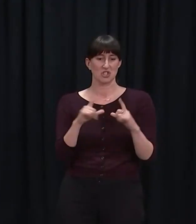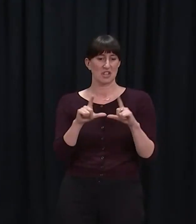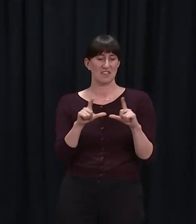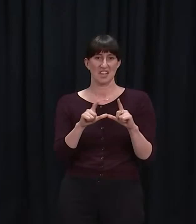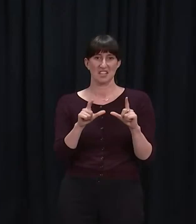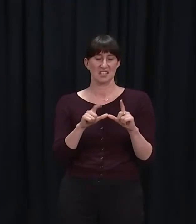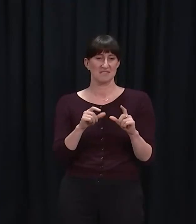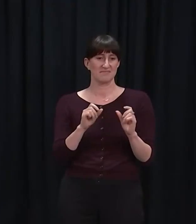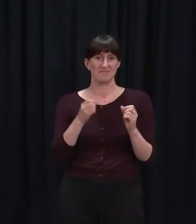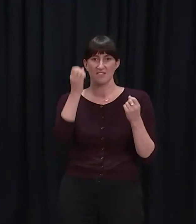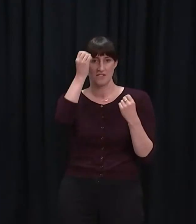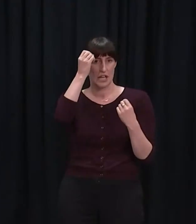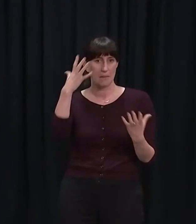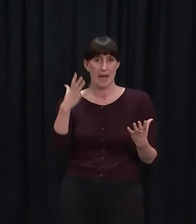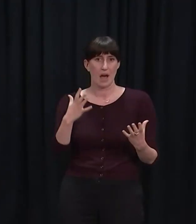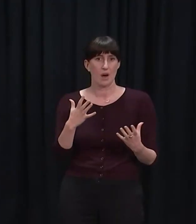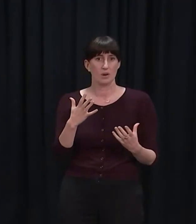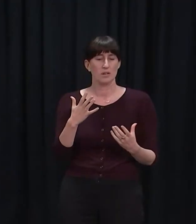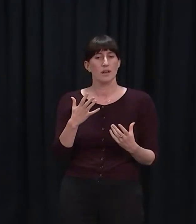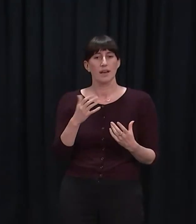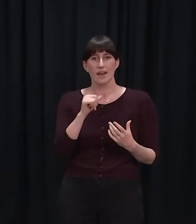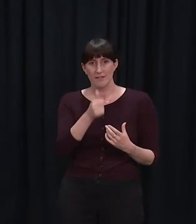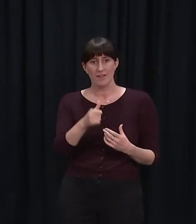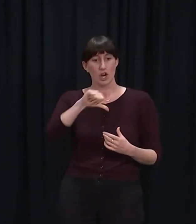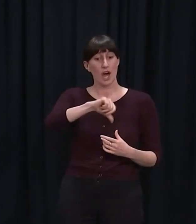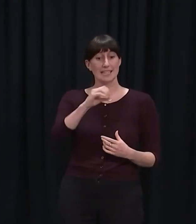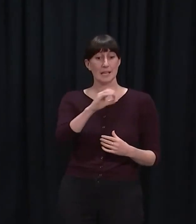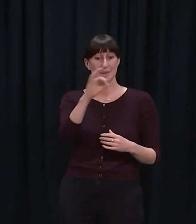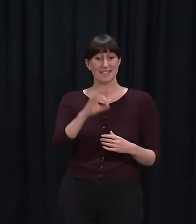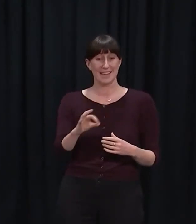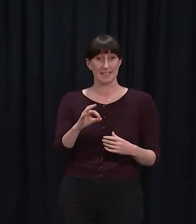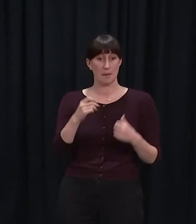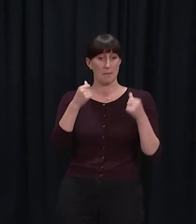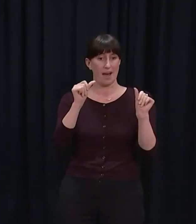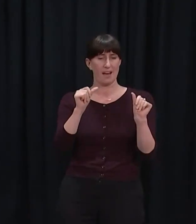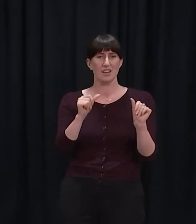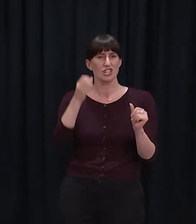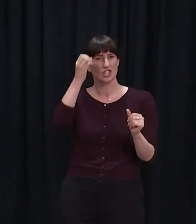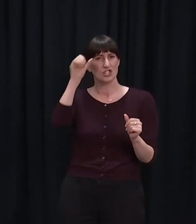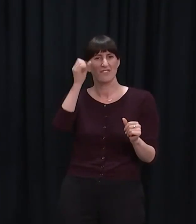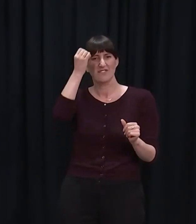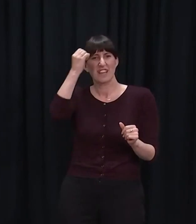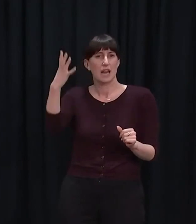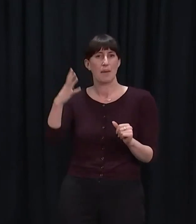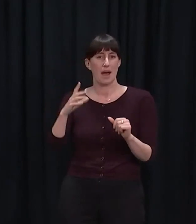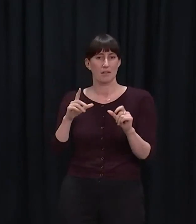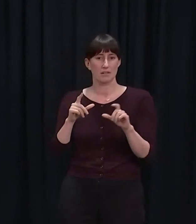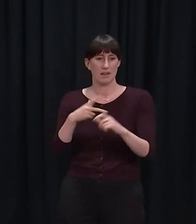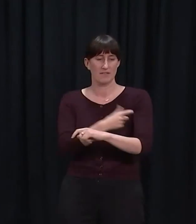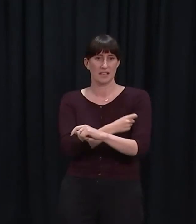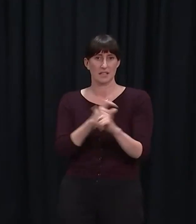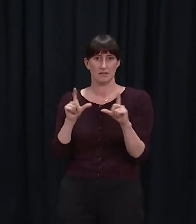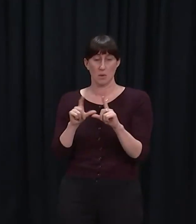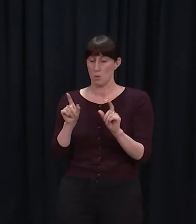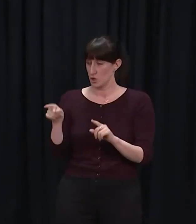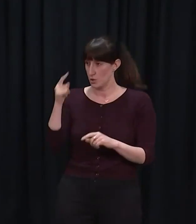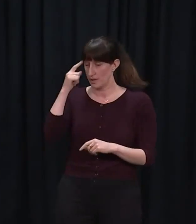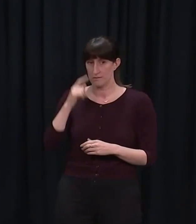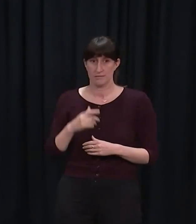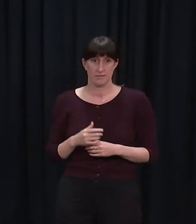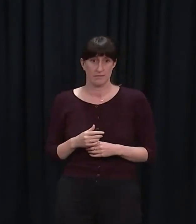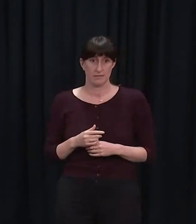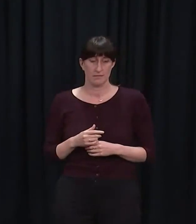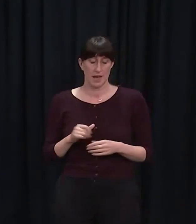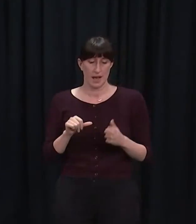once we have that high level of coverage, we shouldn't need vaccine certificates. What do you say to that? Difficult to keep track of the National Party's position. That seems to be